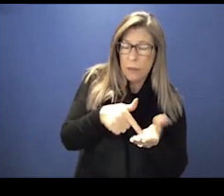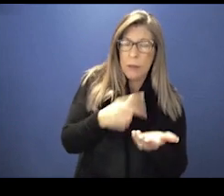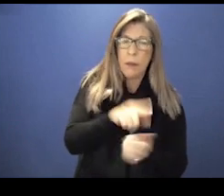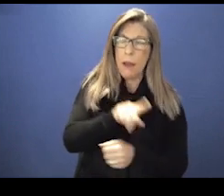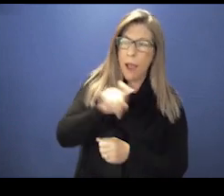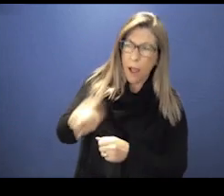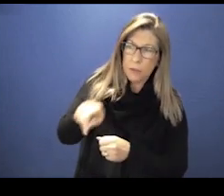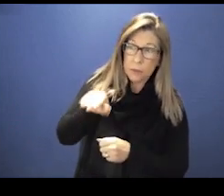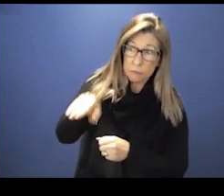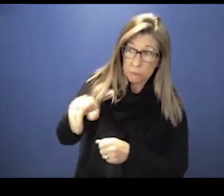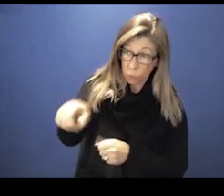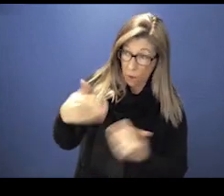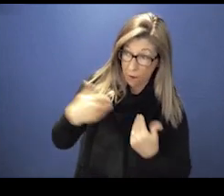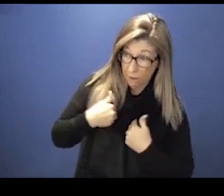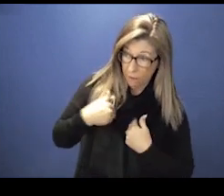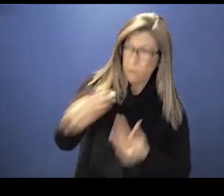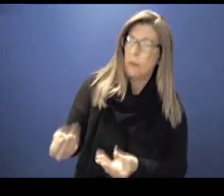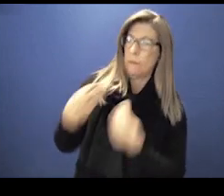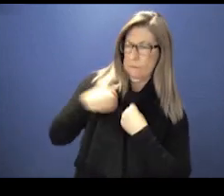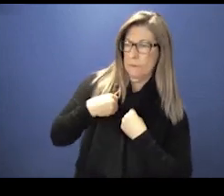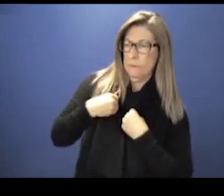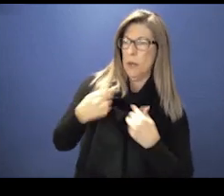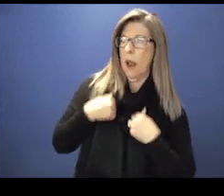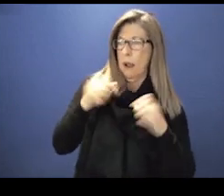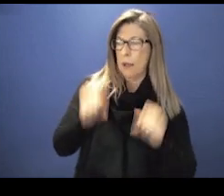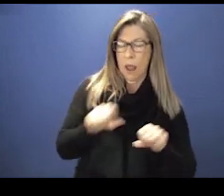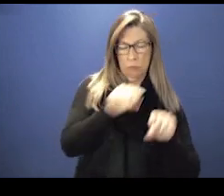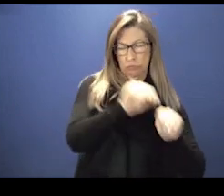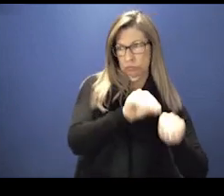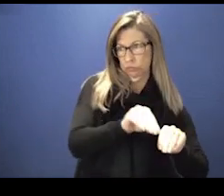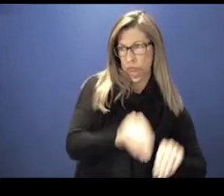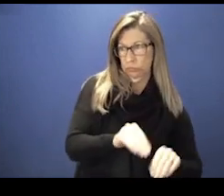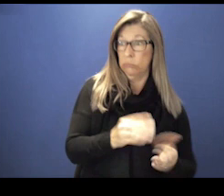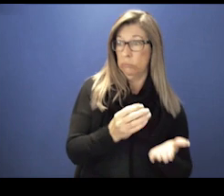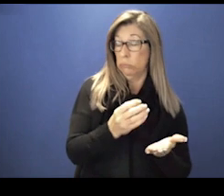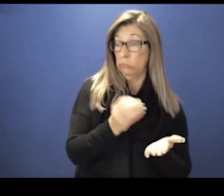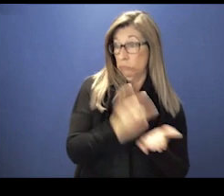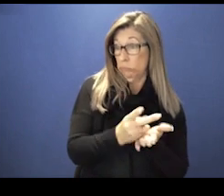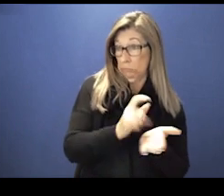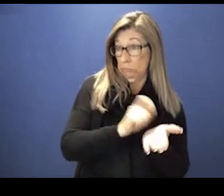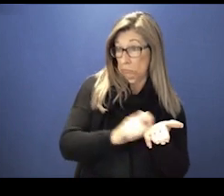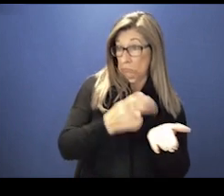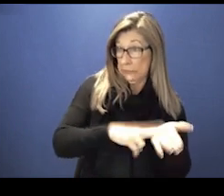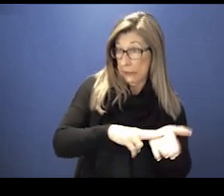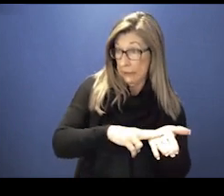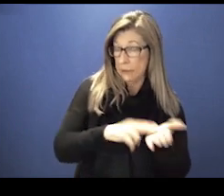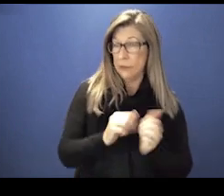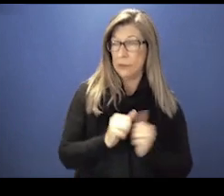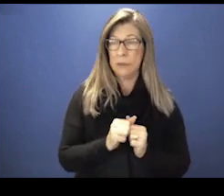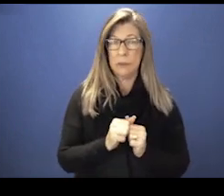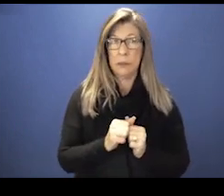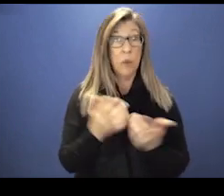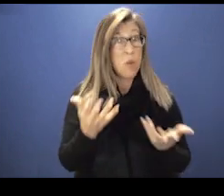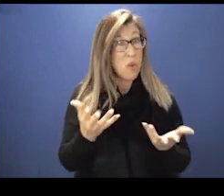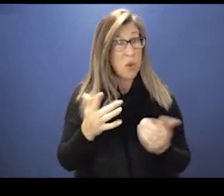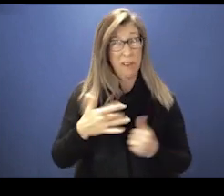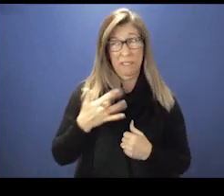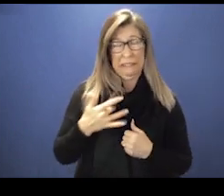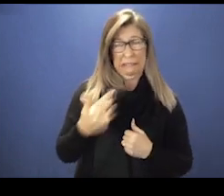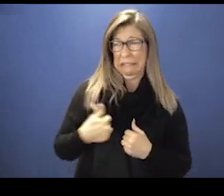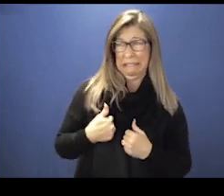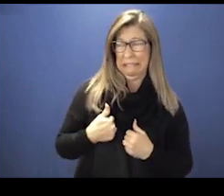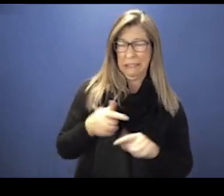file, consider asking your patient to provide it to you so you're comfortable with what you are certifying. If you feel you